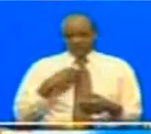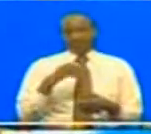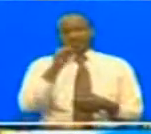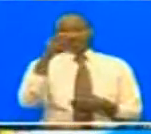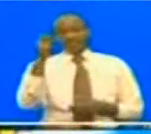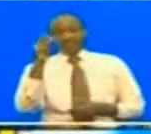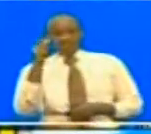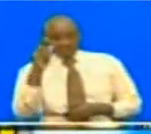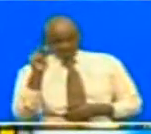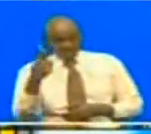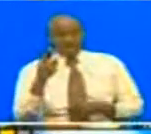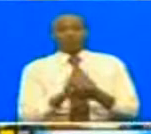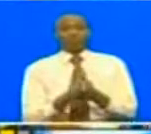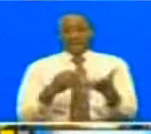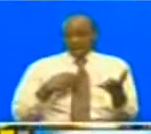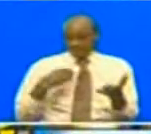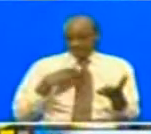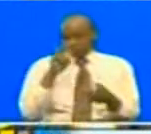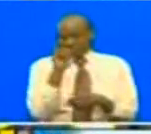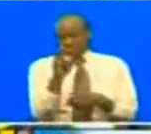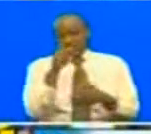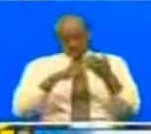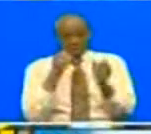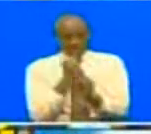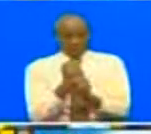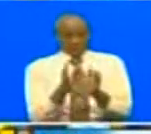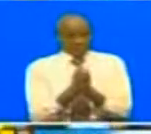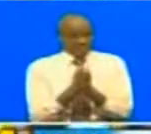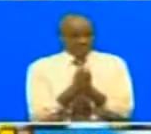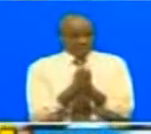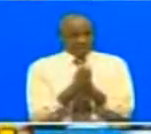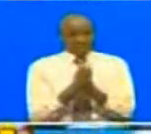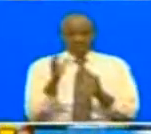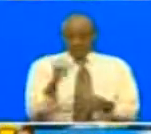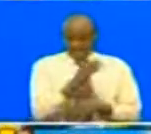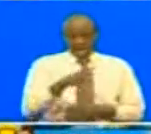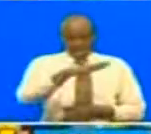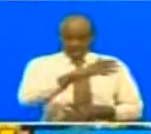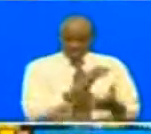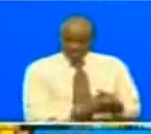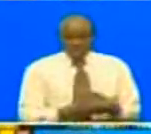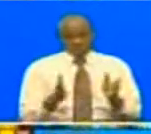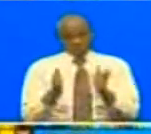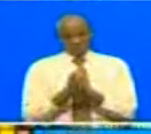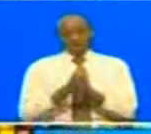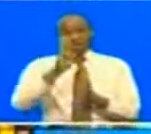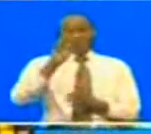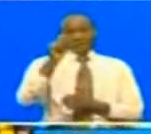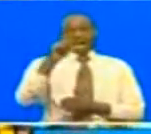Keg, you look at Jebel, you look at what we're doing in the beer market with a brand like